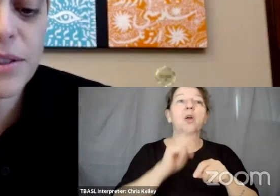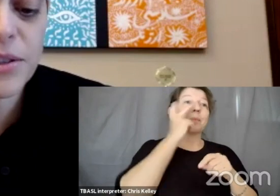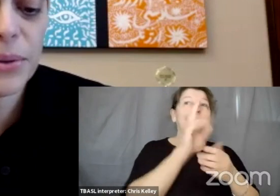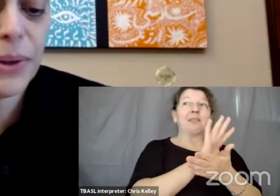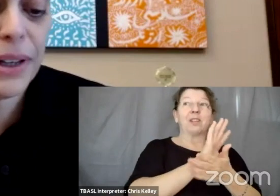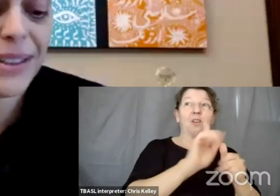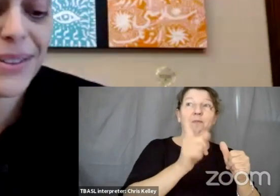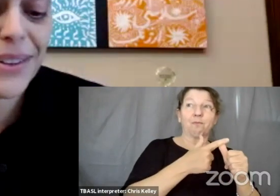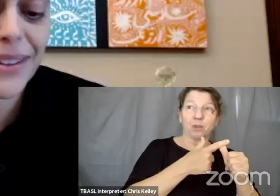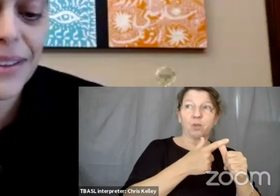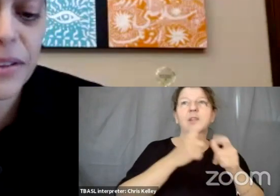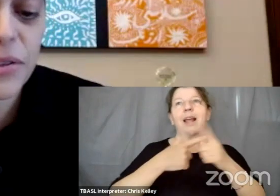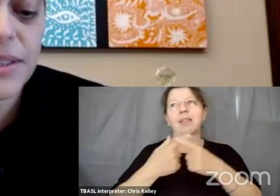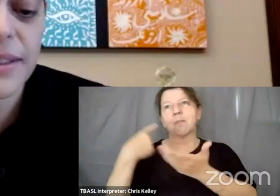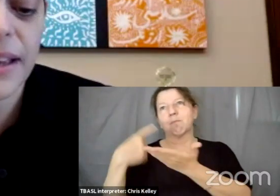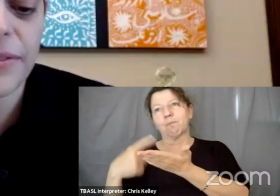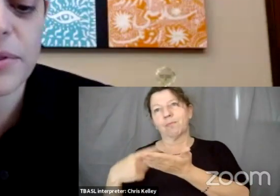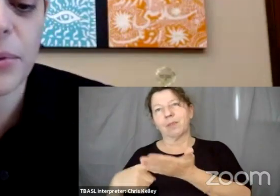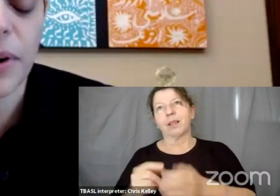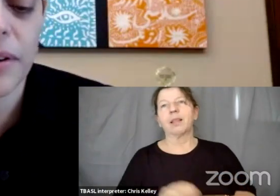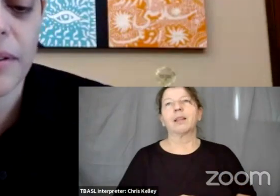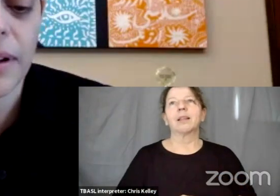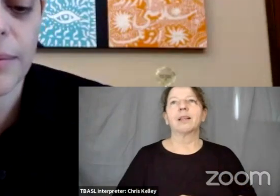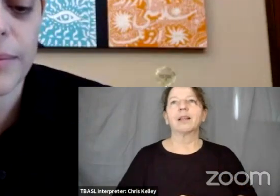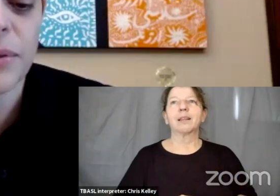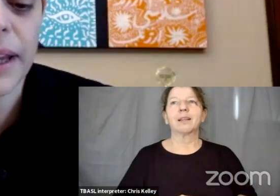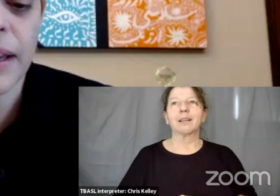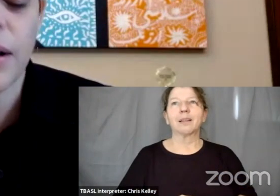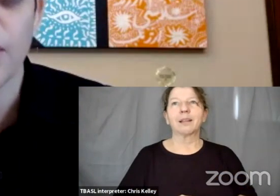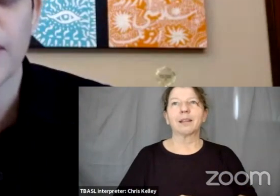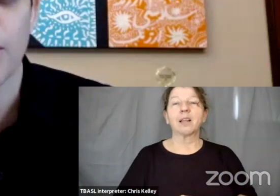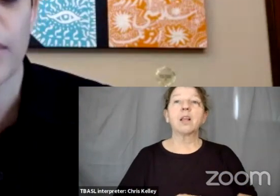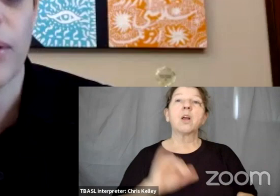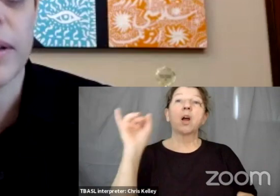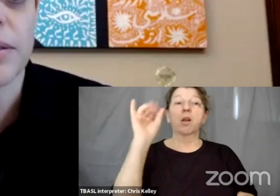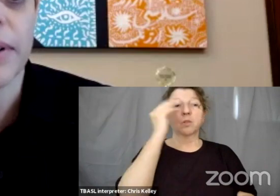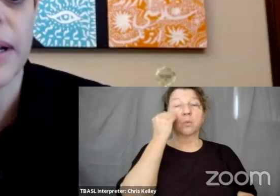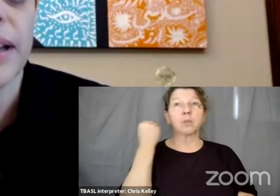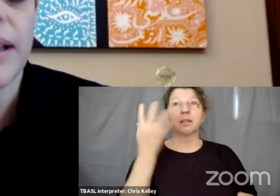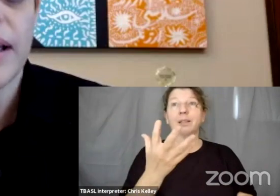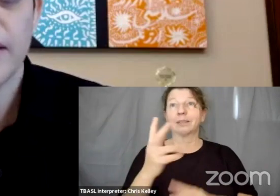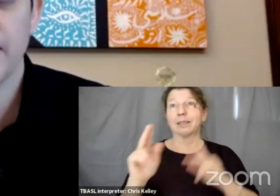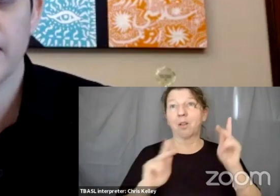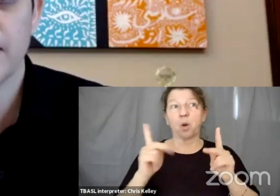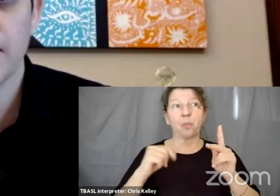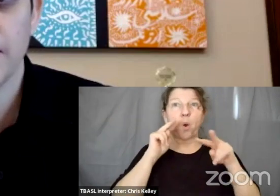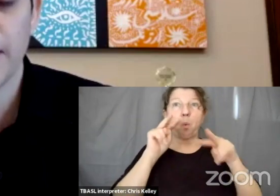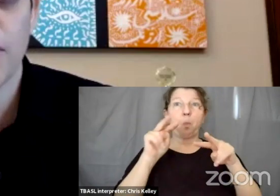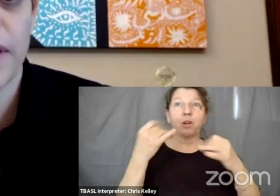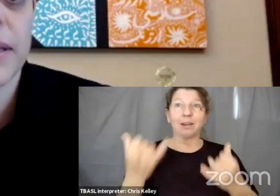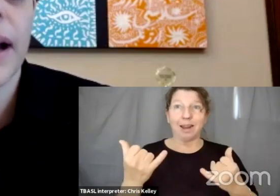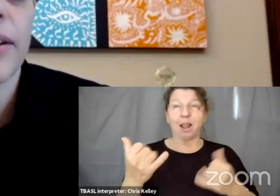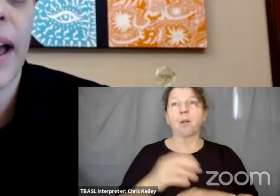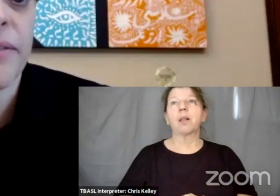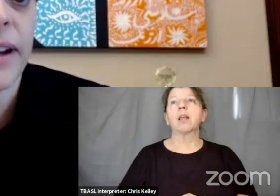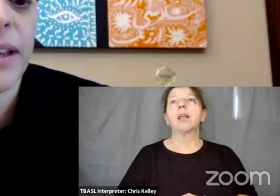I want to just let folks who are tuning in know that we're going to screen the video